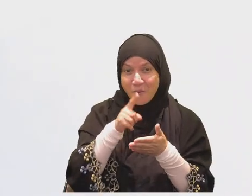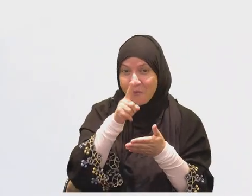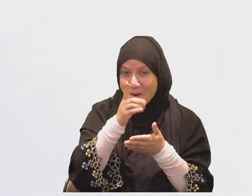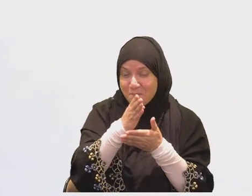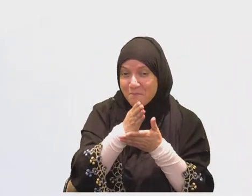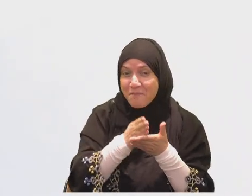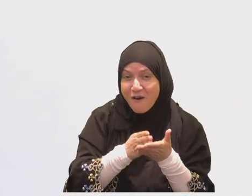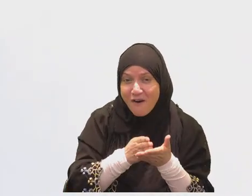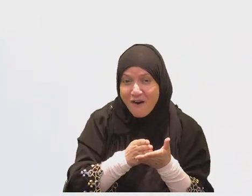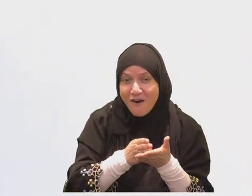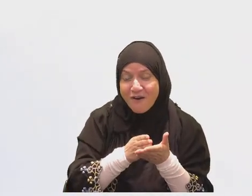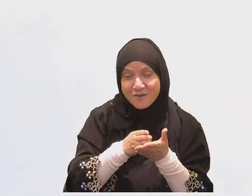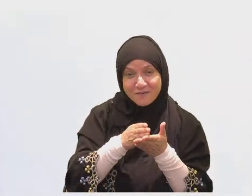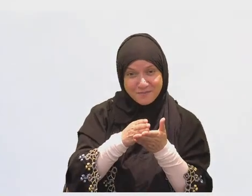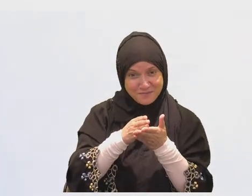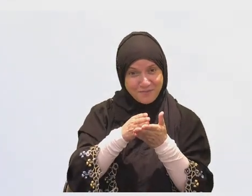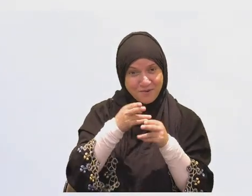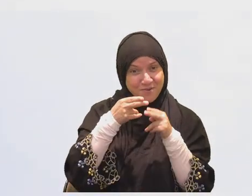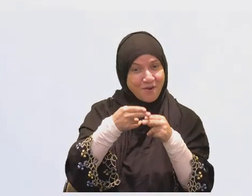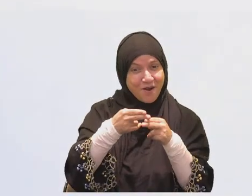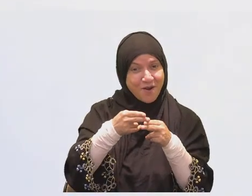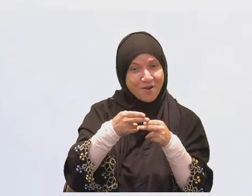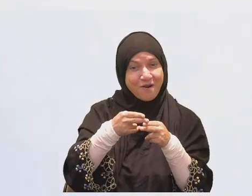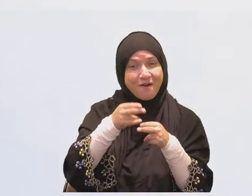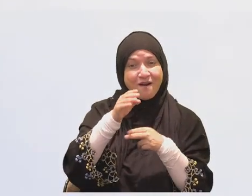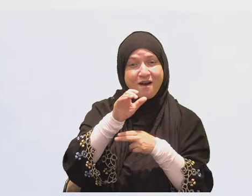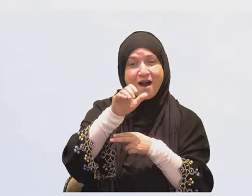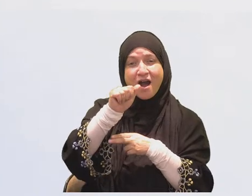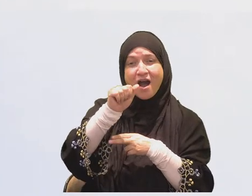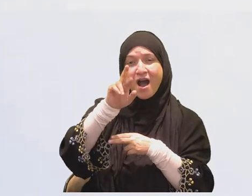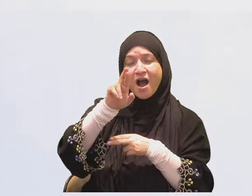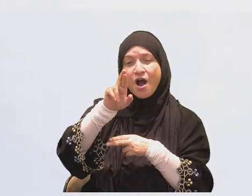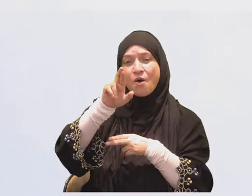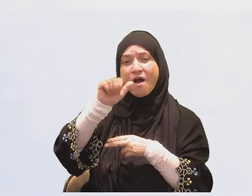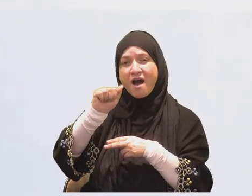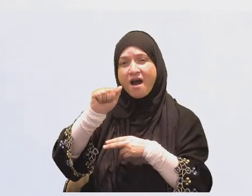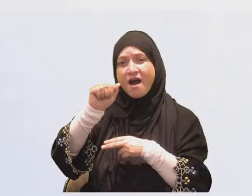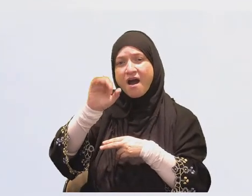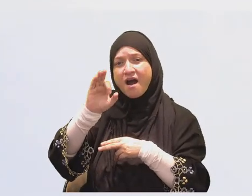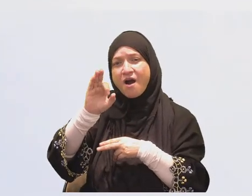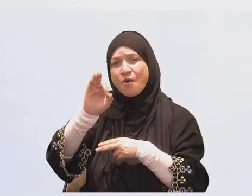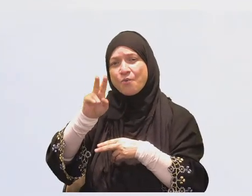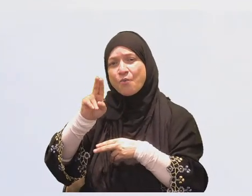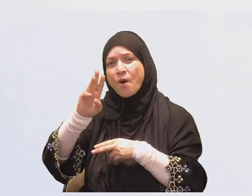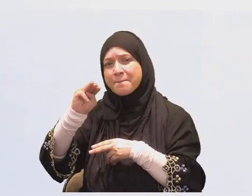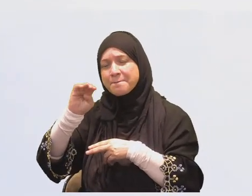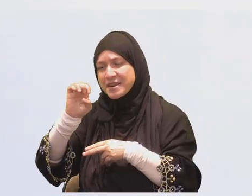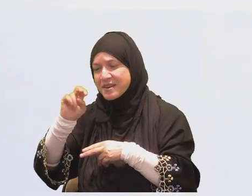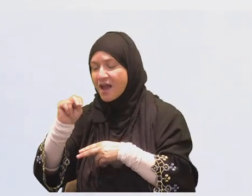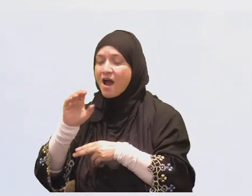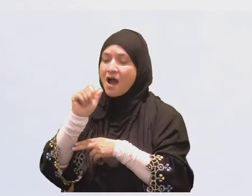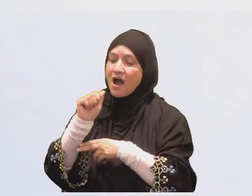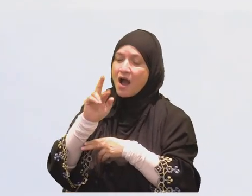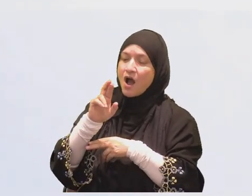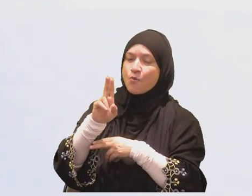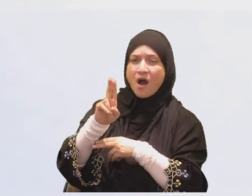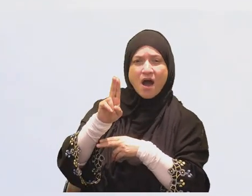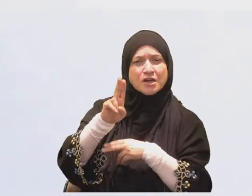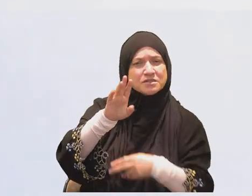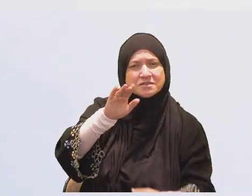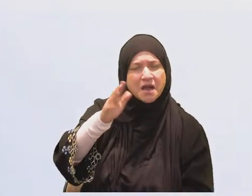Ar-Rahman, allam al-Quran, khalaq al-insana, allamhu al-bayan. It is the